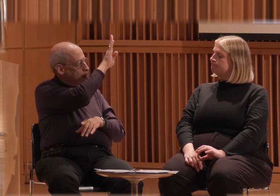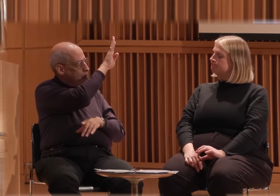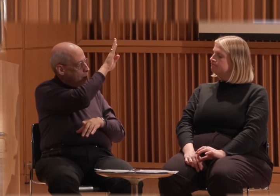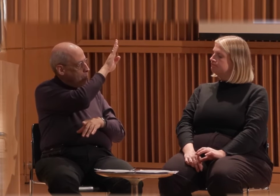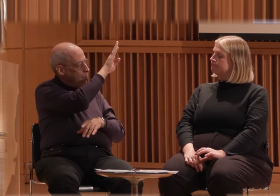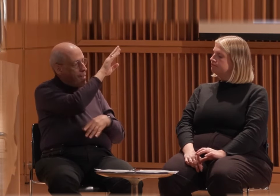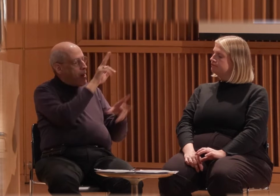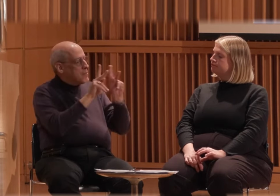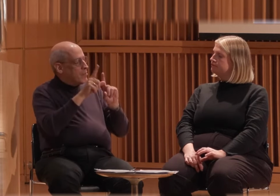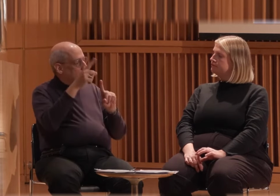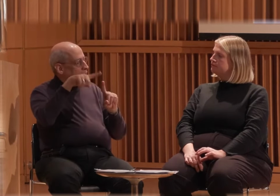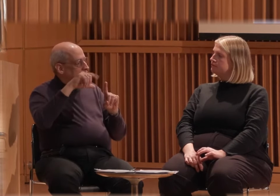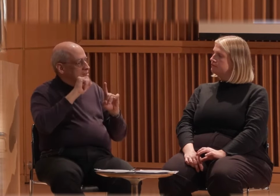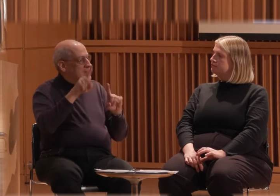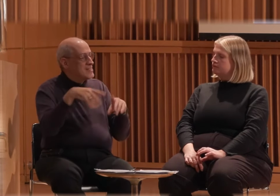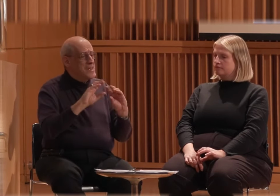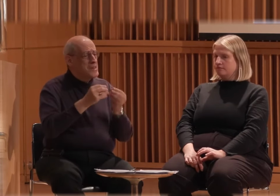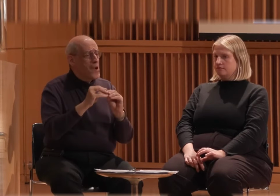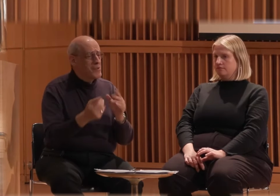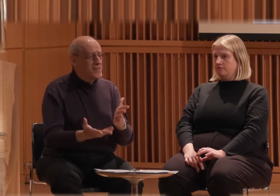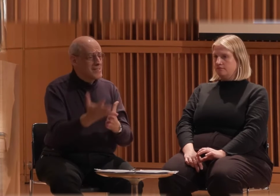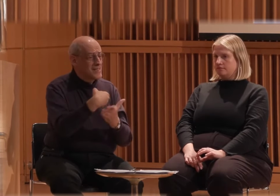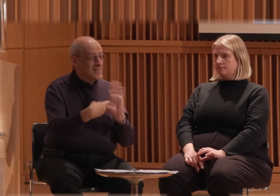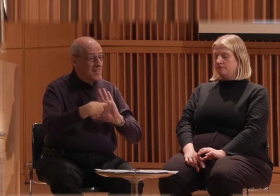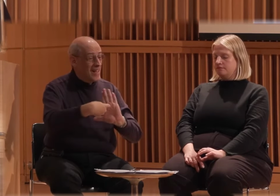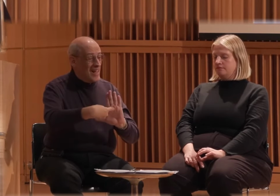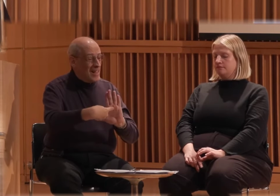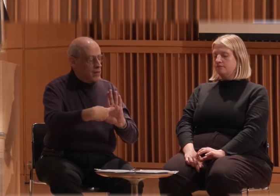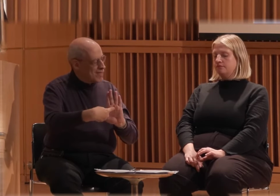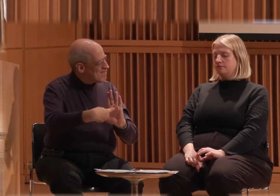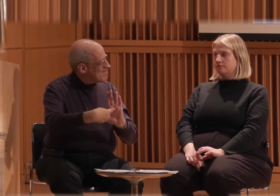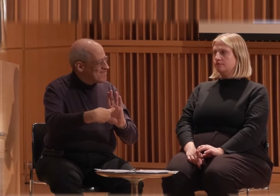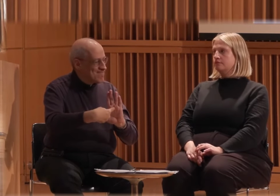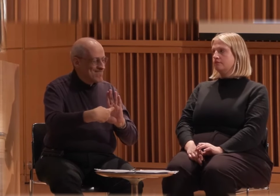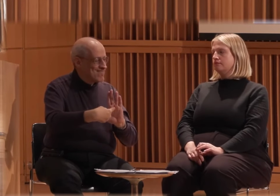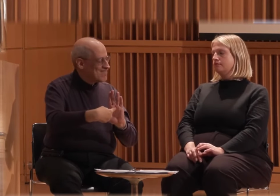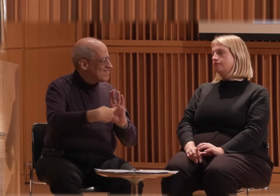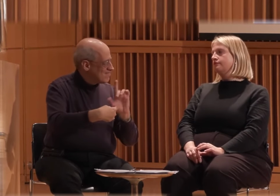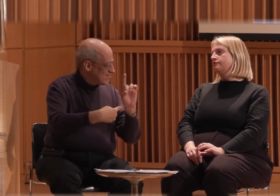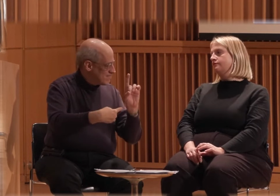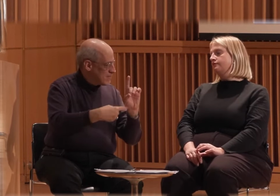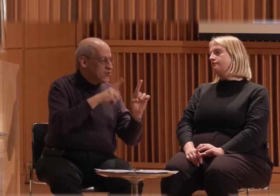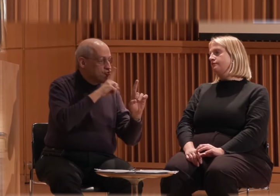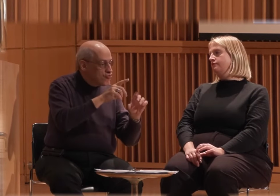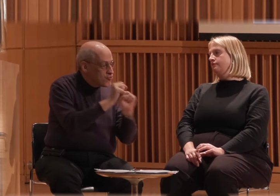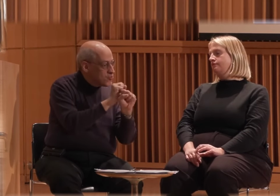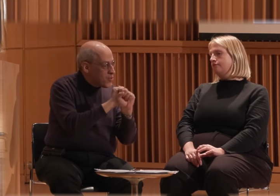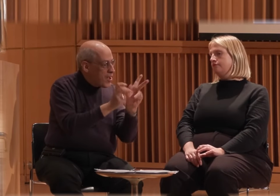are not just statistical aggregates represented by a very steep curve, but actual